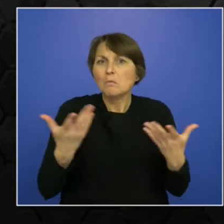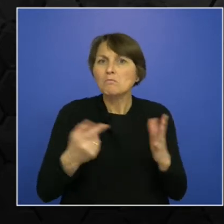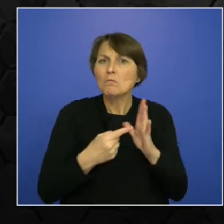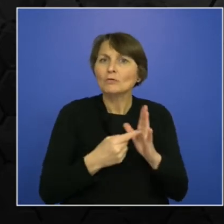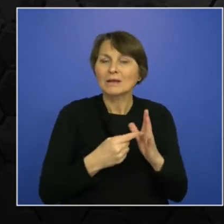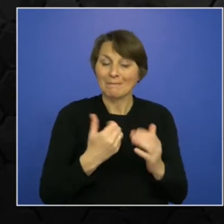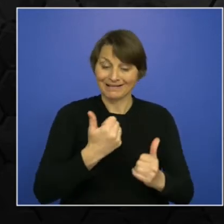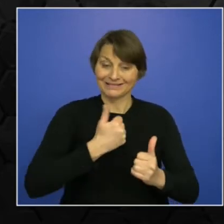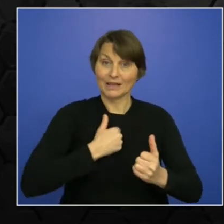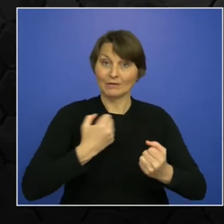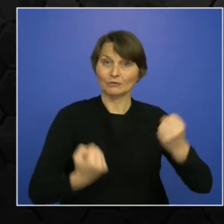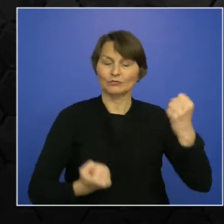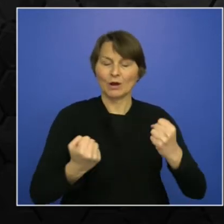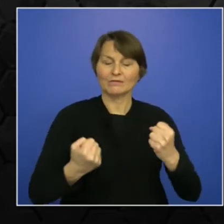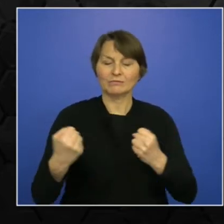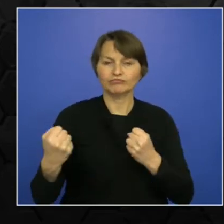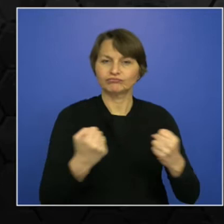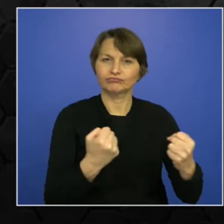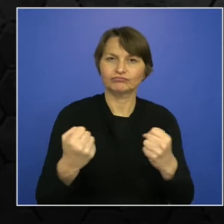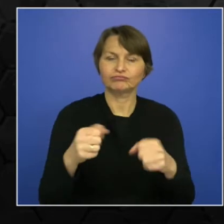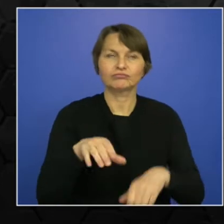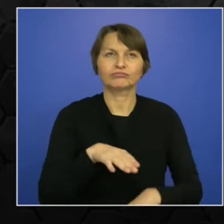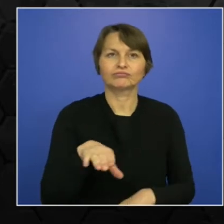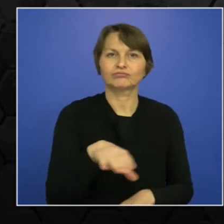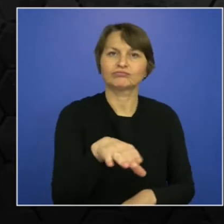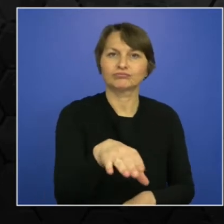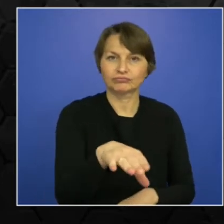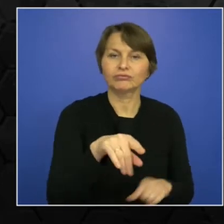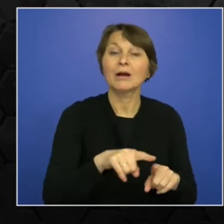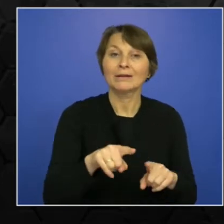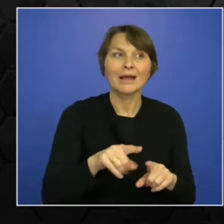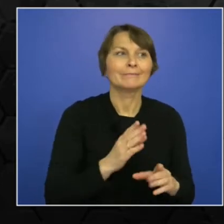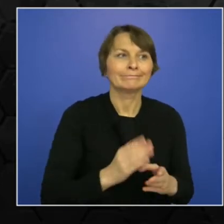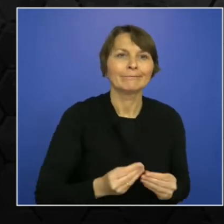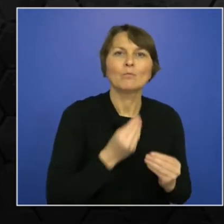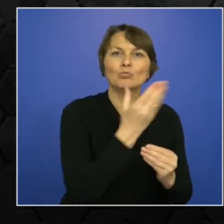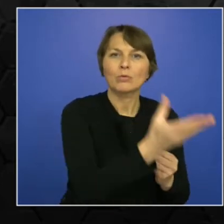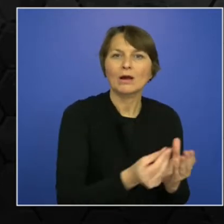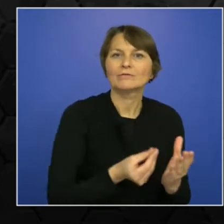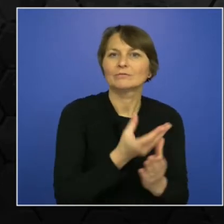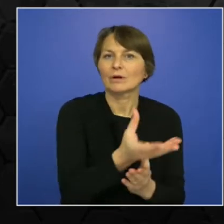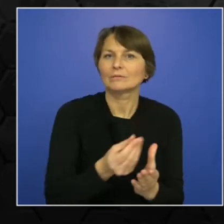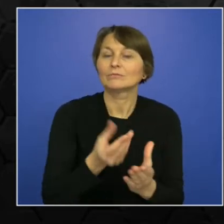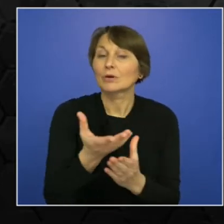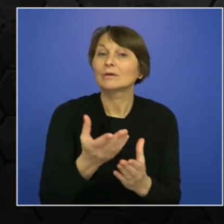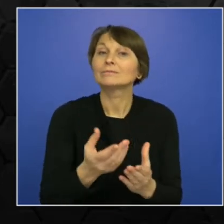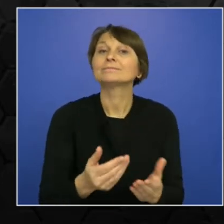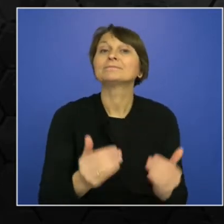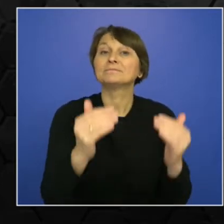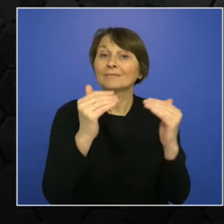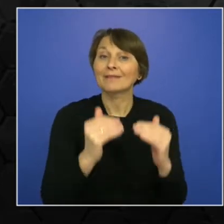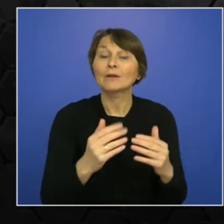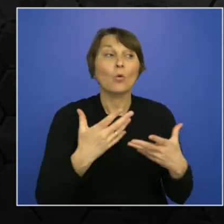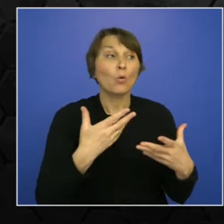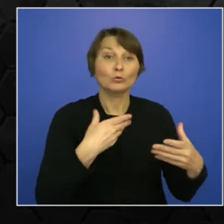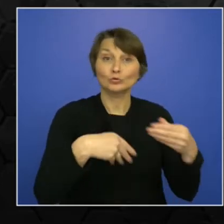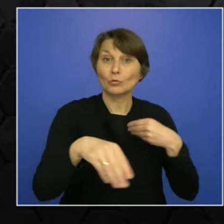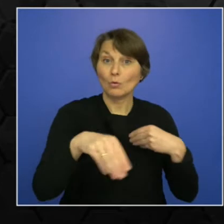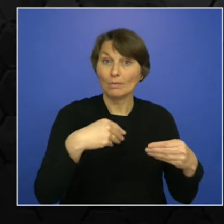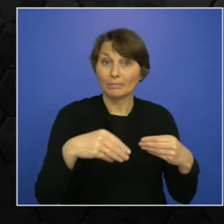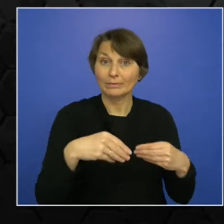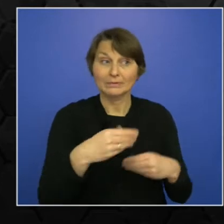examples of ways machine learning can create positive impact in transportation. Retail, machine learning how